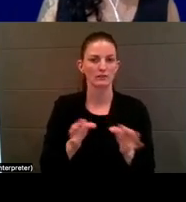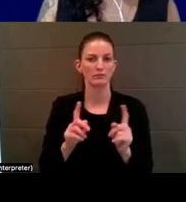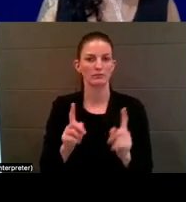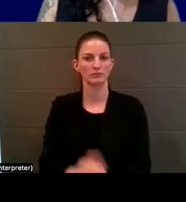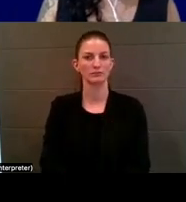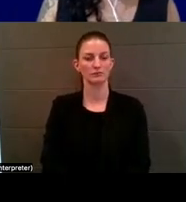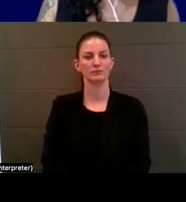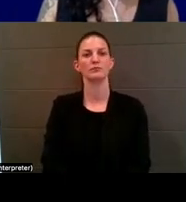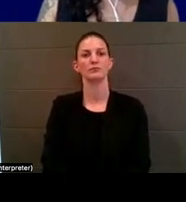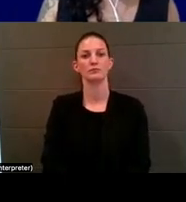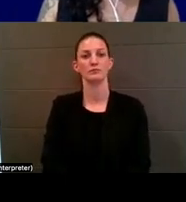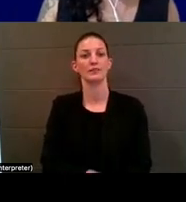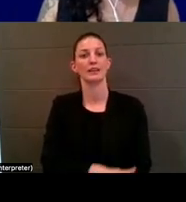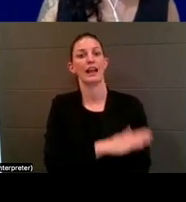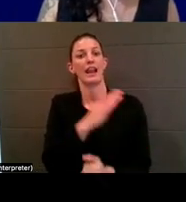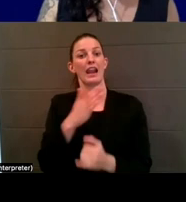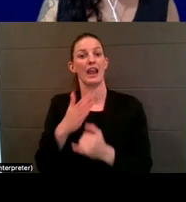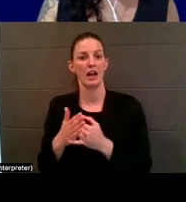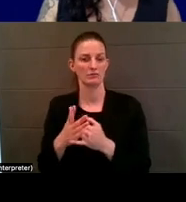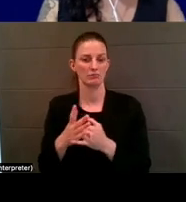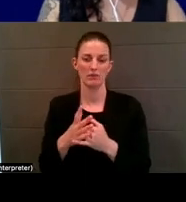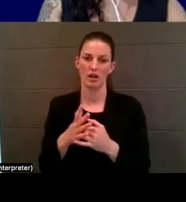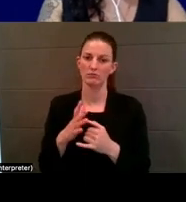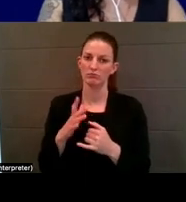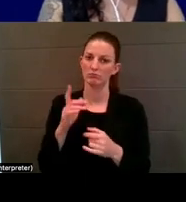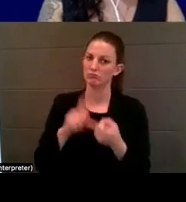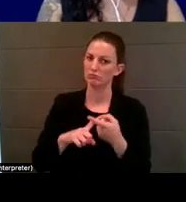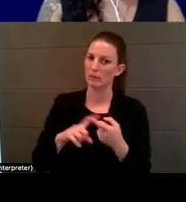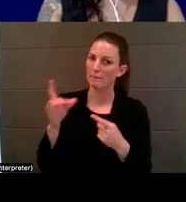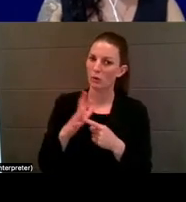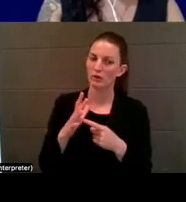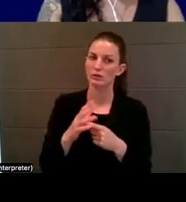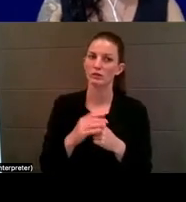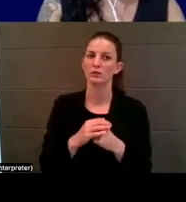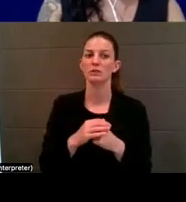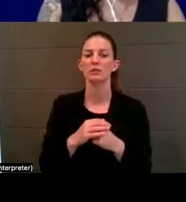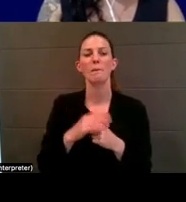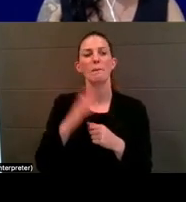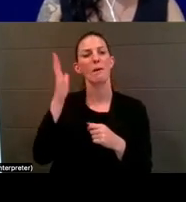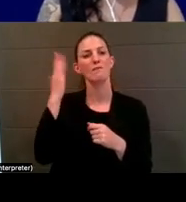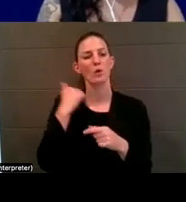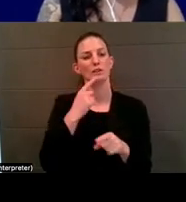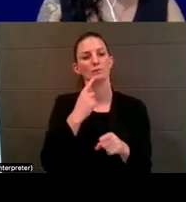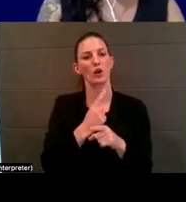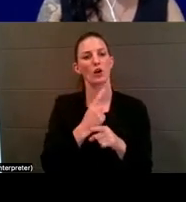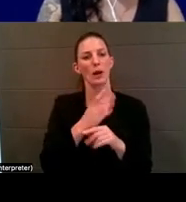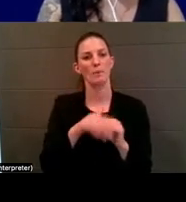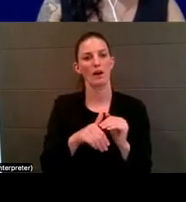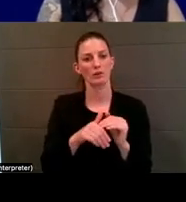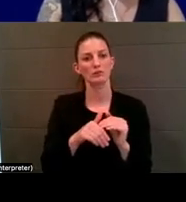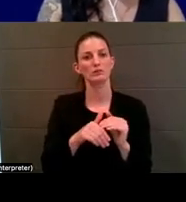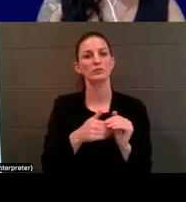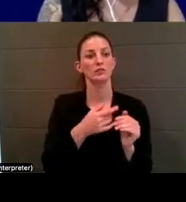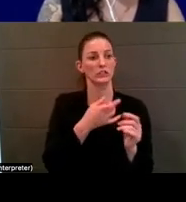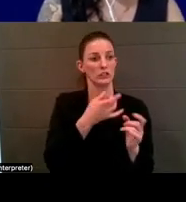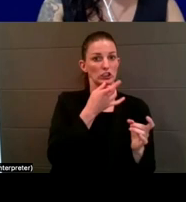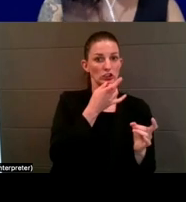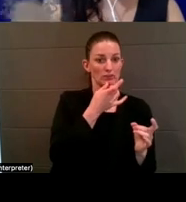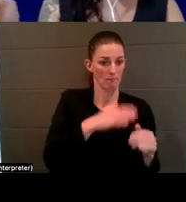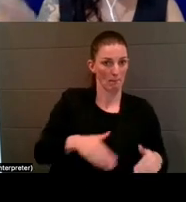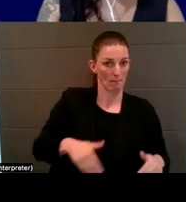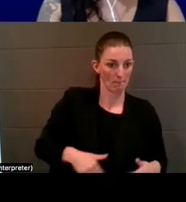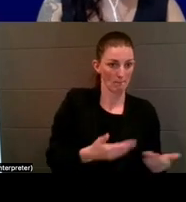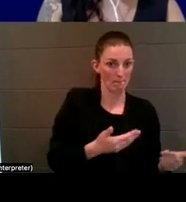And last but most definitely not least, as we talked about when we discussed the patterns that children lay down via eating and drinking at